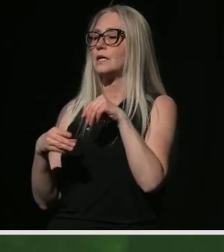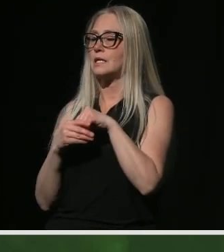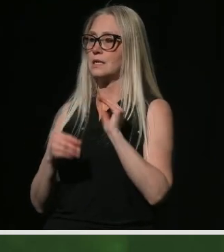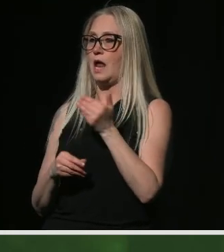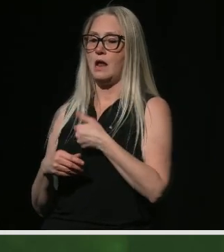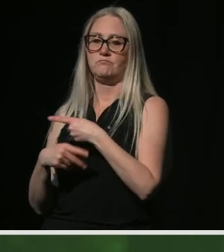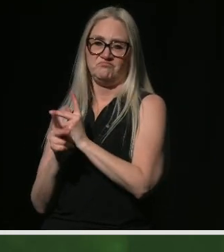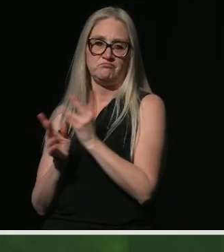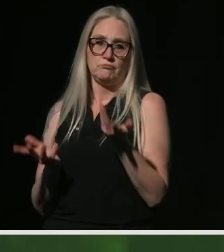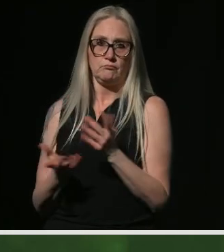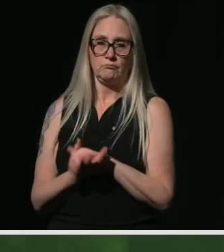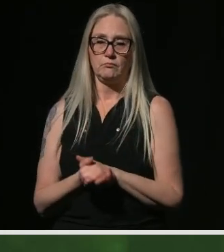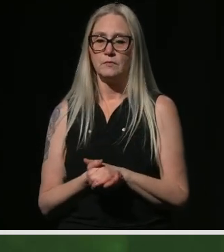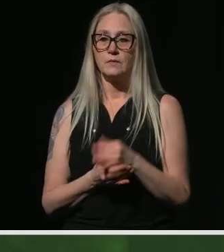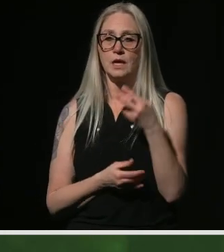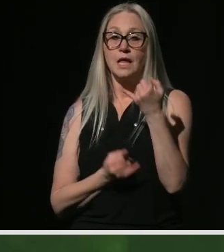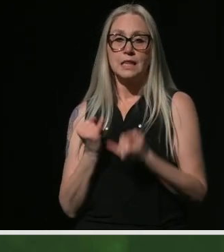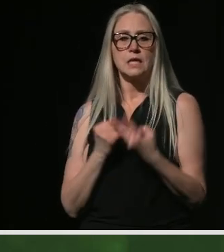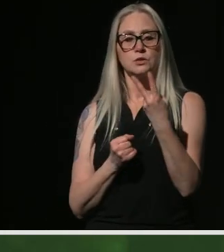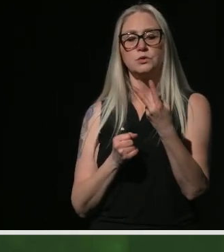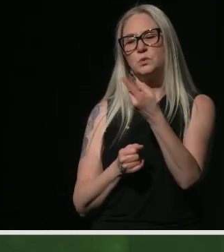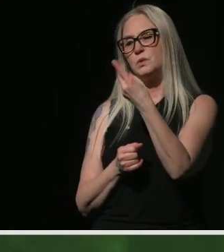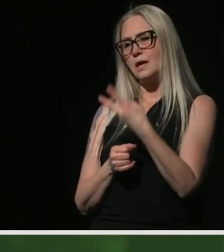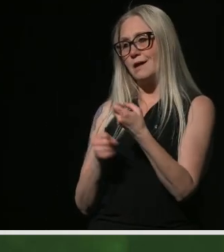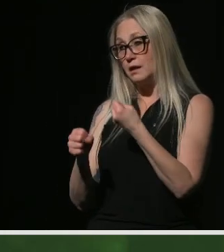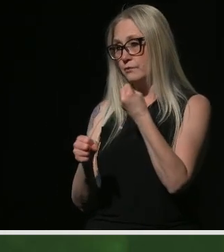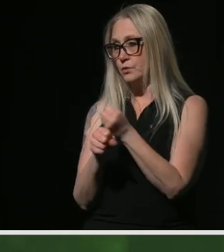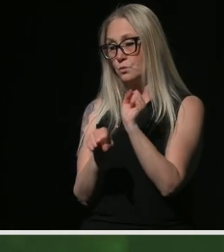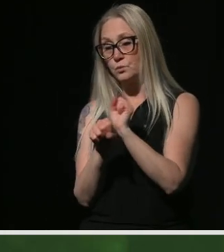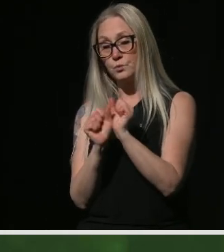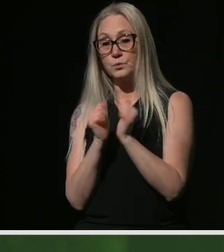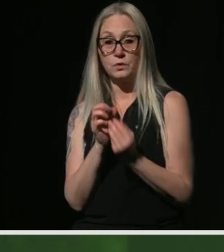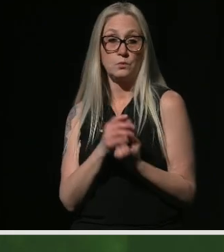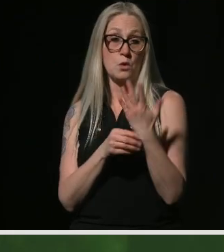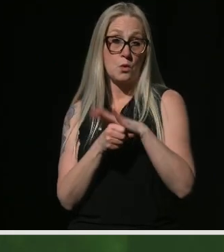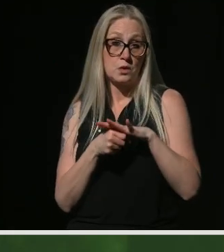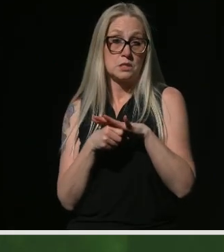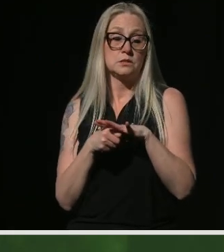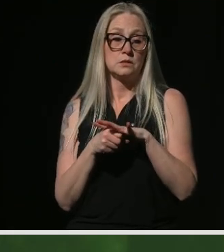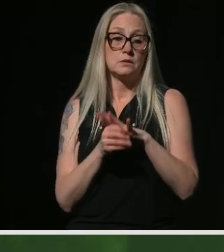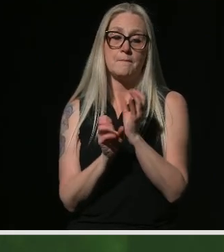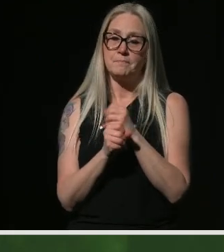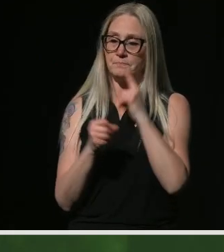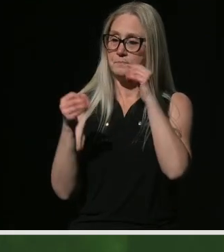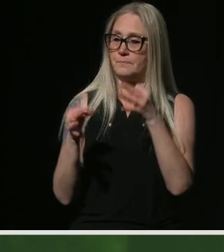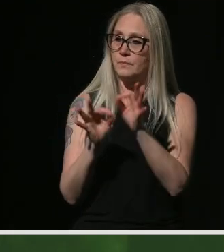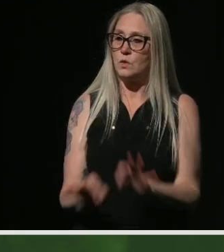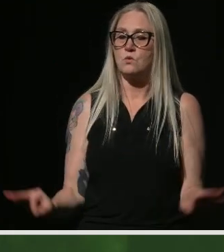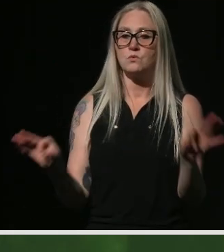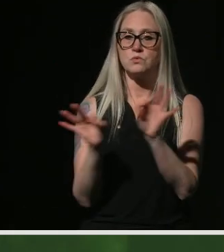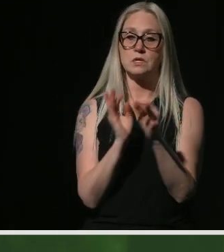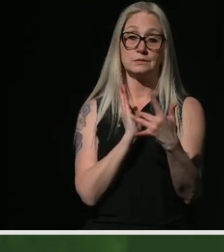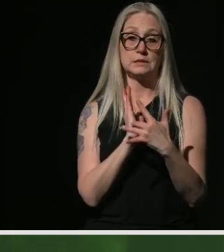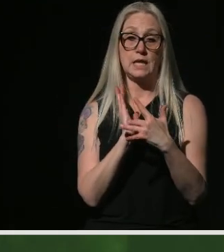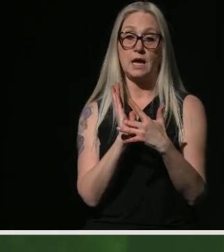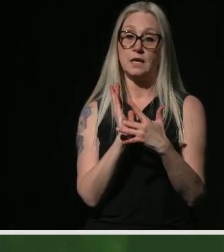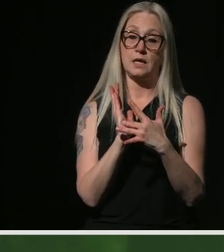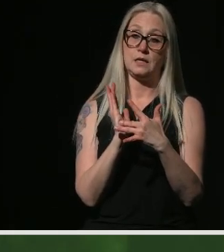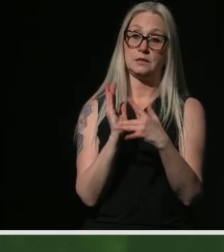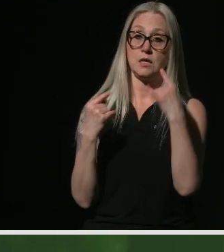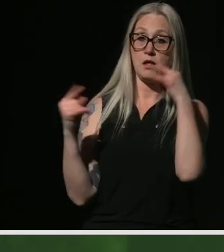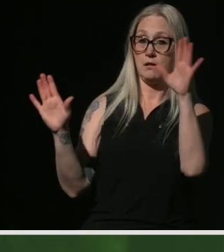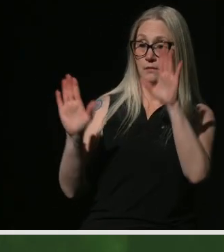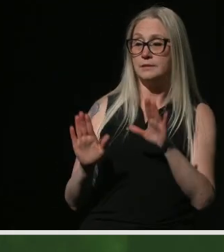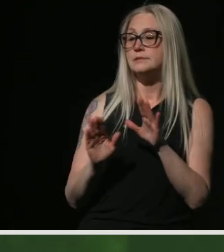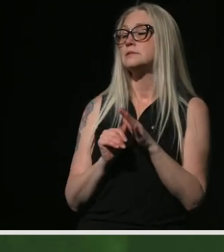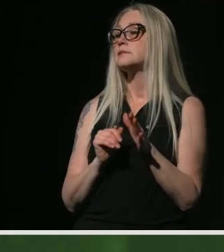over the last 2.5 years, working with growers in this region, we've made a series of critical technology breakthroughs, making frost protection